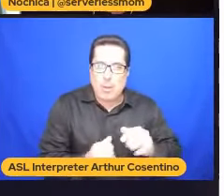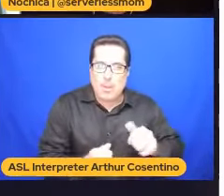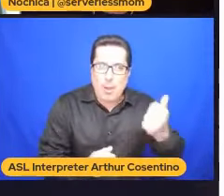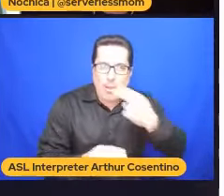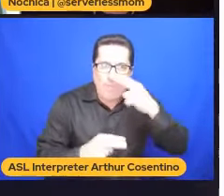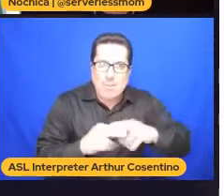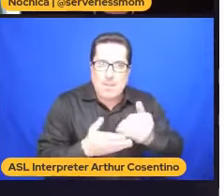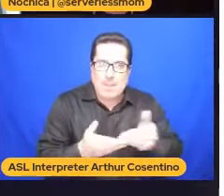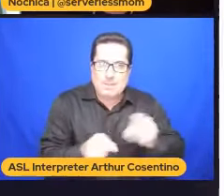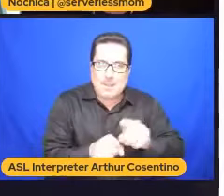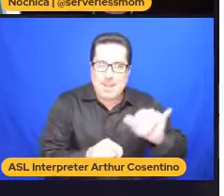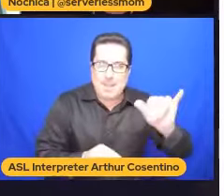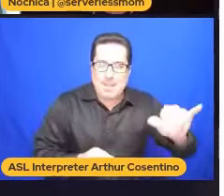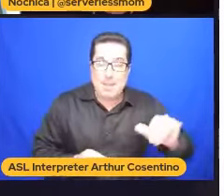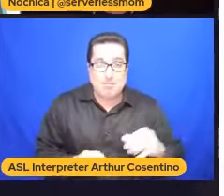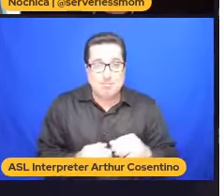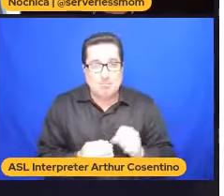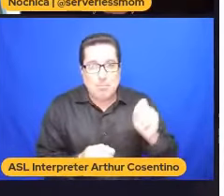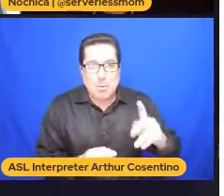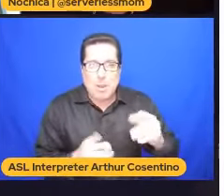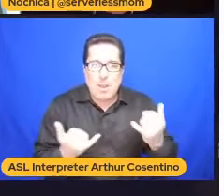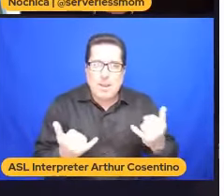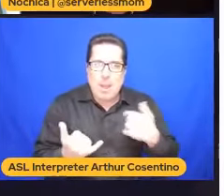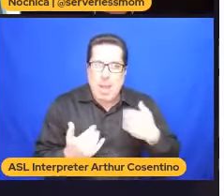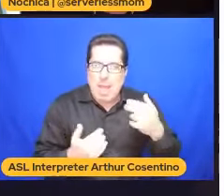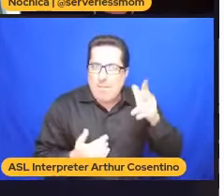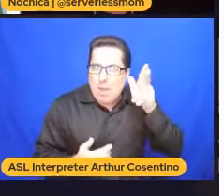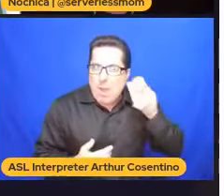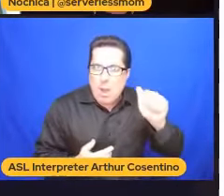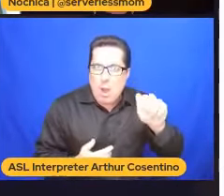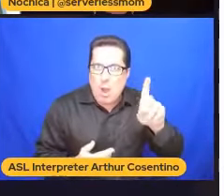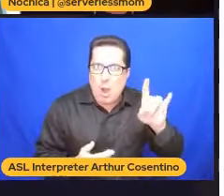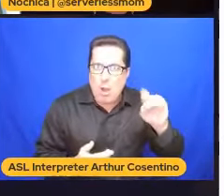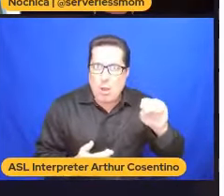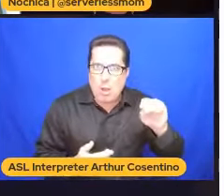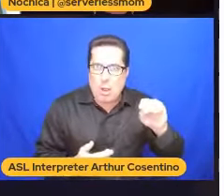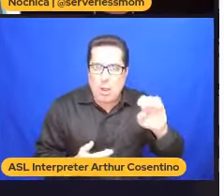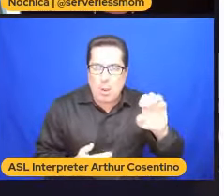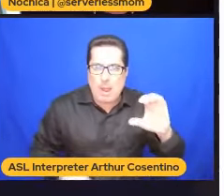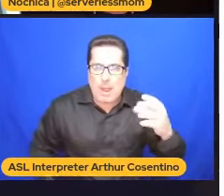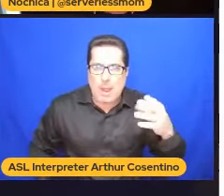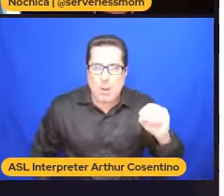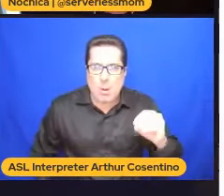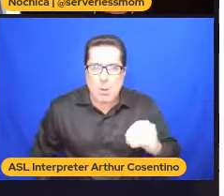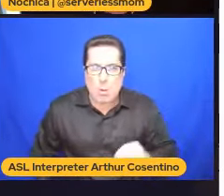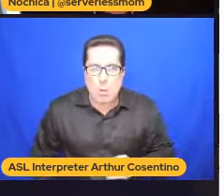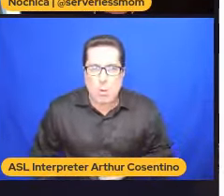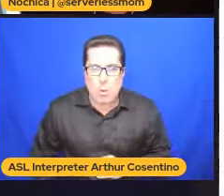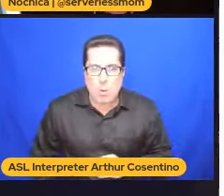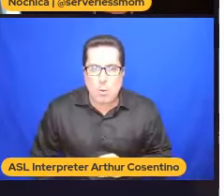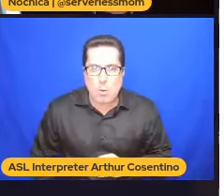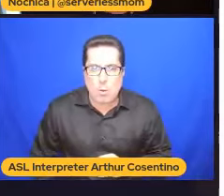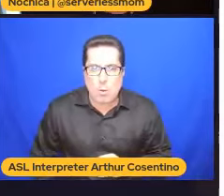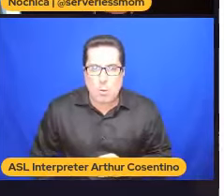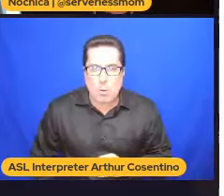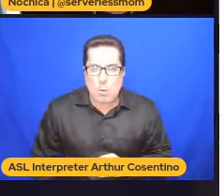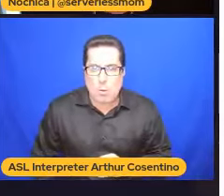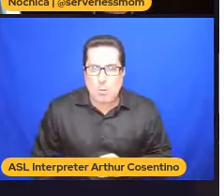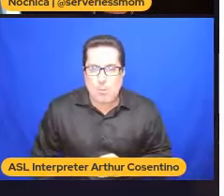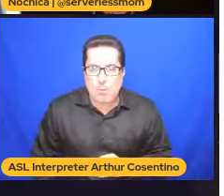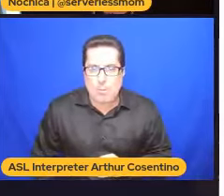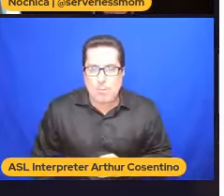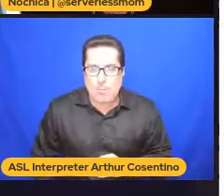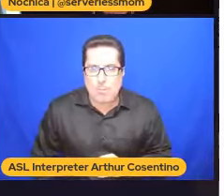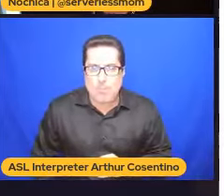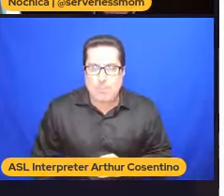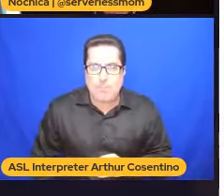Okay, we've got a little bit of audio echo. So Arthur, if you could maybe just turn down your speaker just a